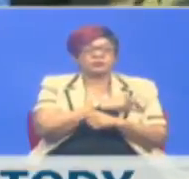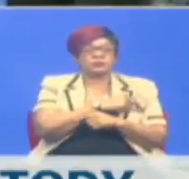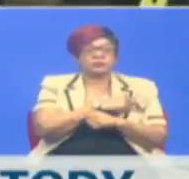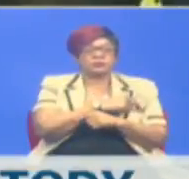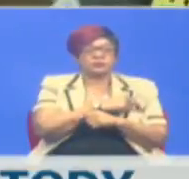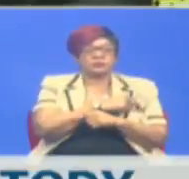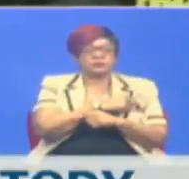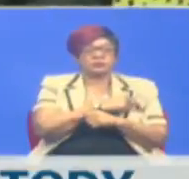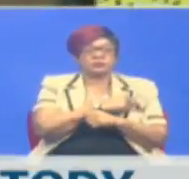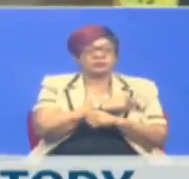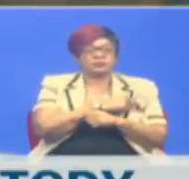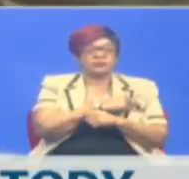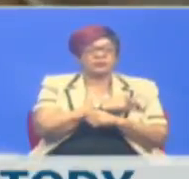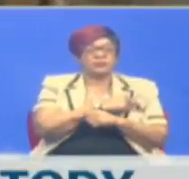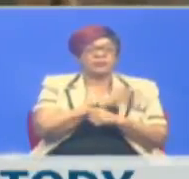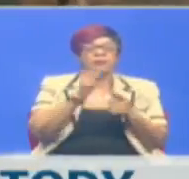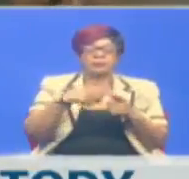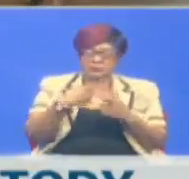Your Honor, he was then admitted